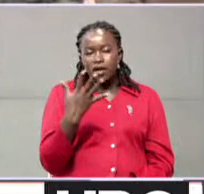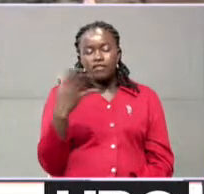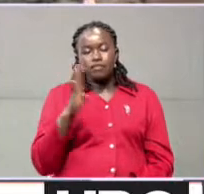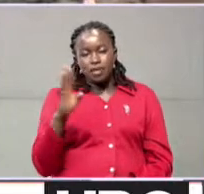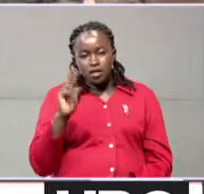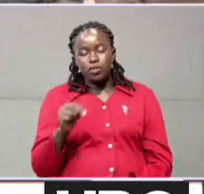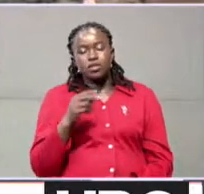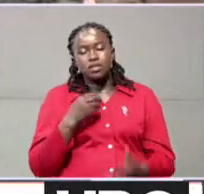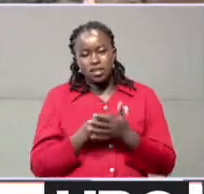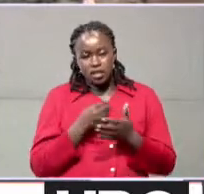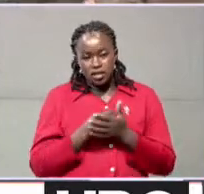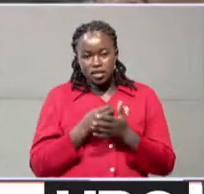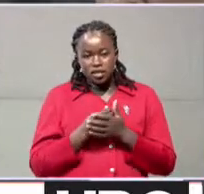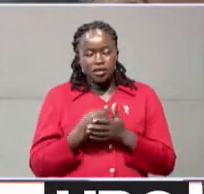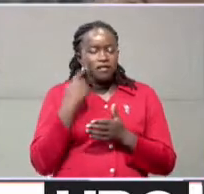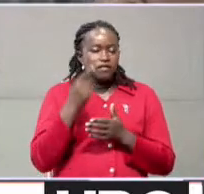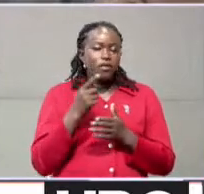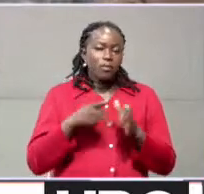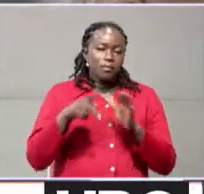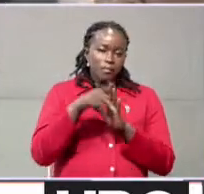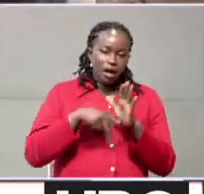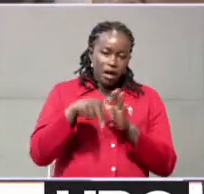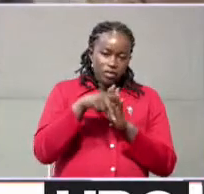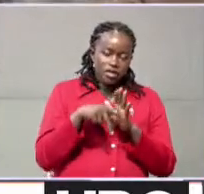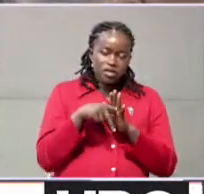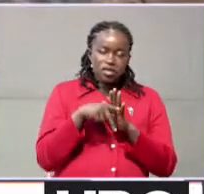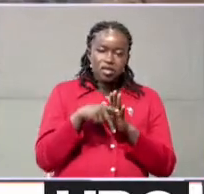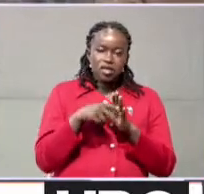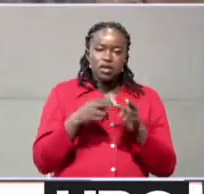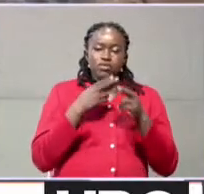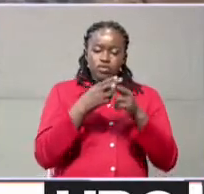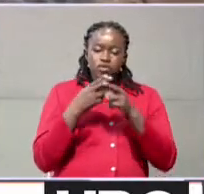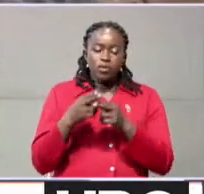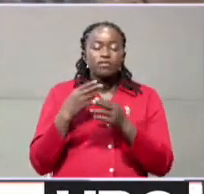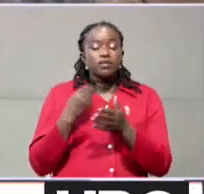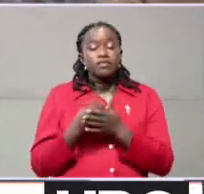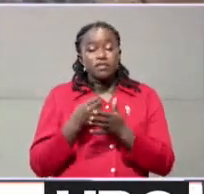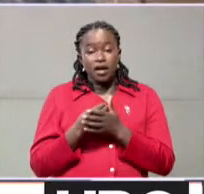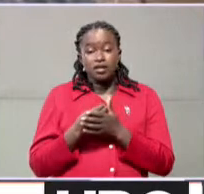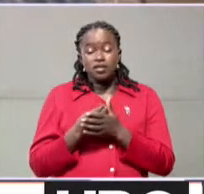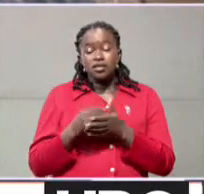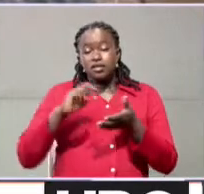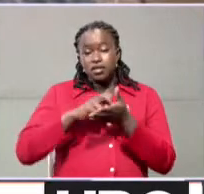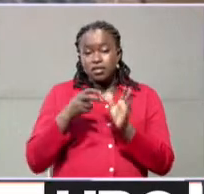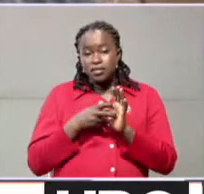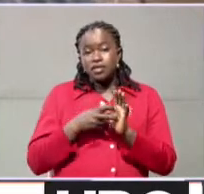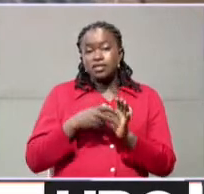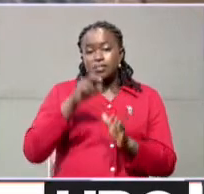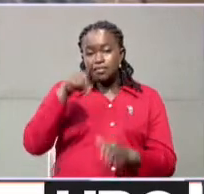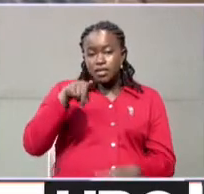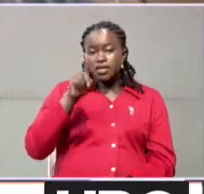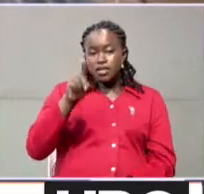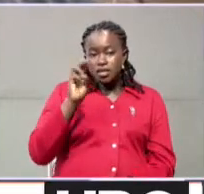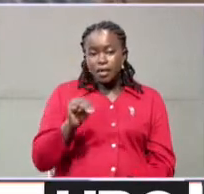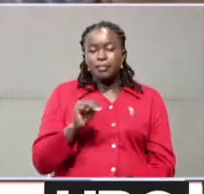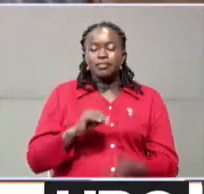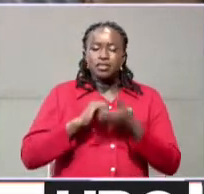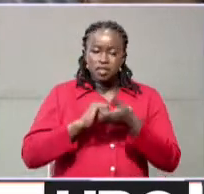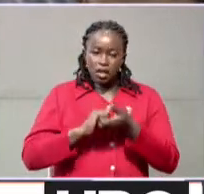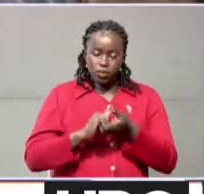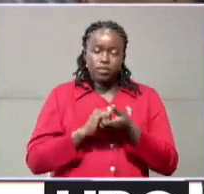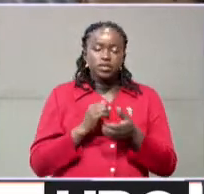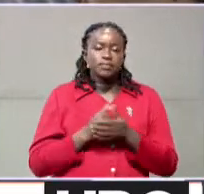shillings for the parish revolving fund in other words the pdm circles